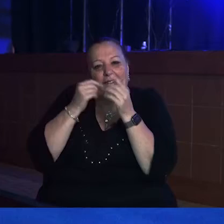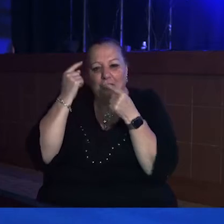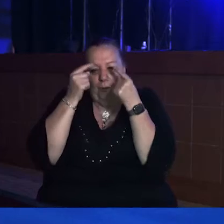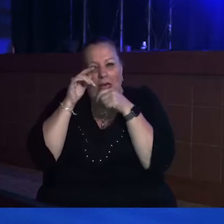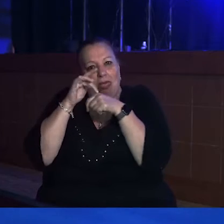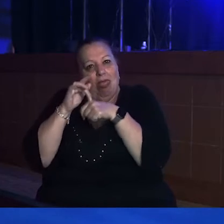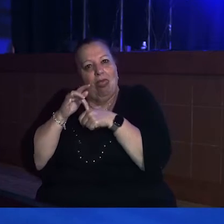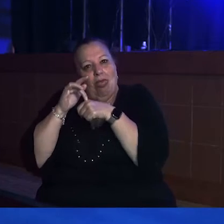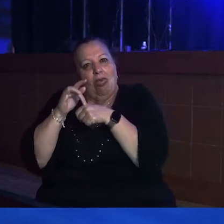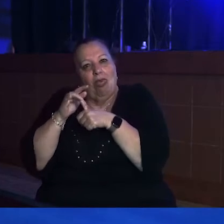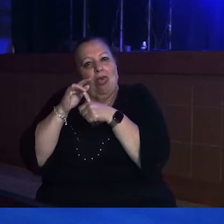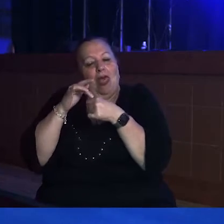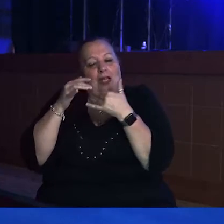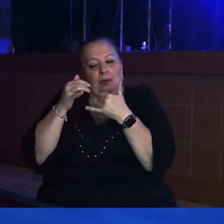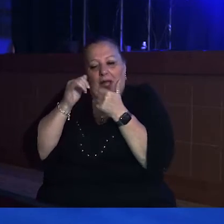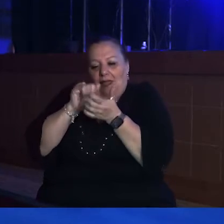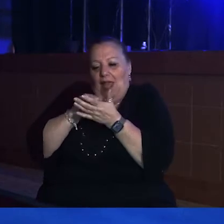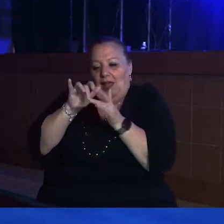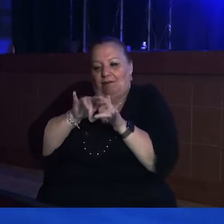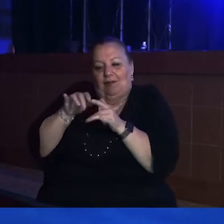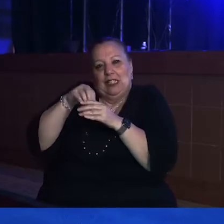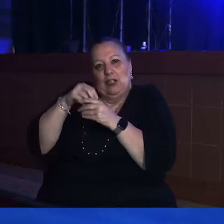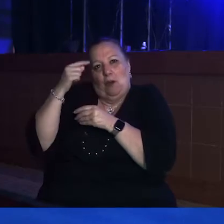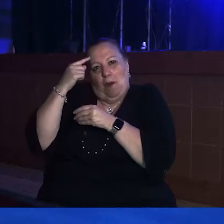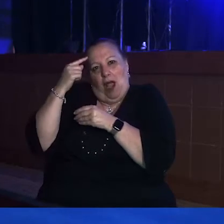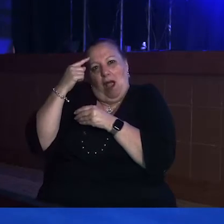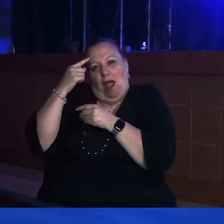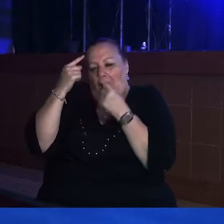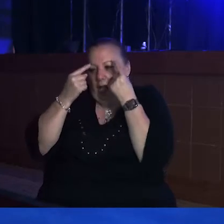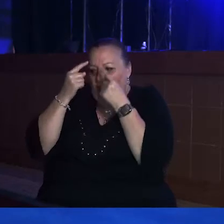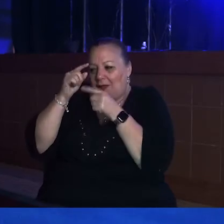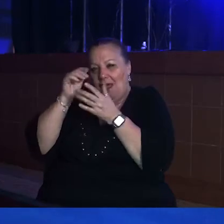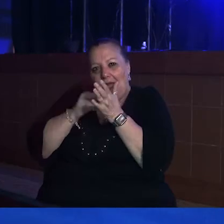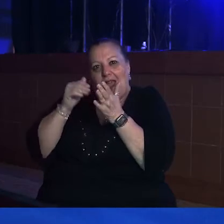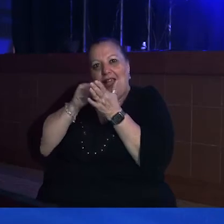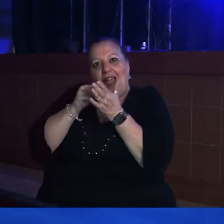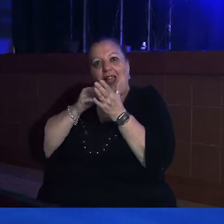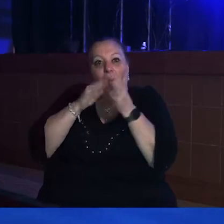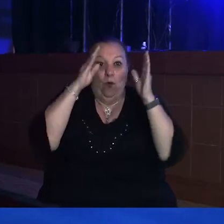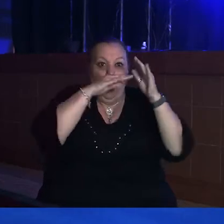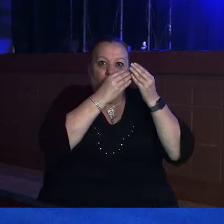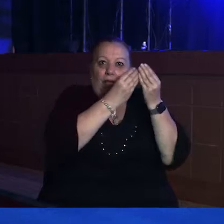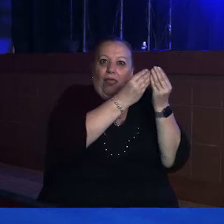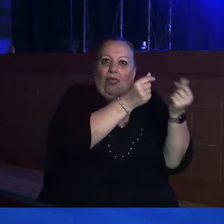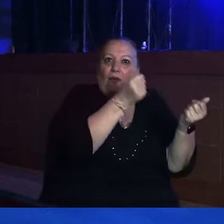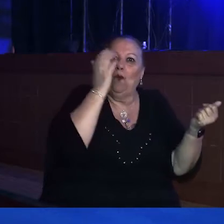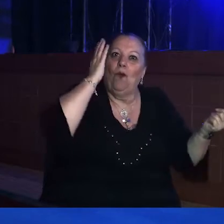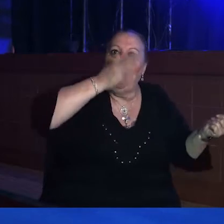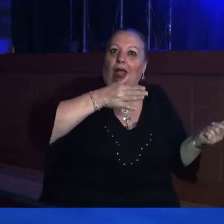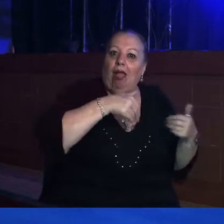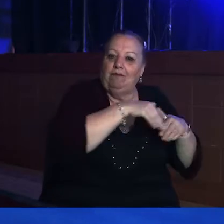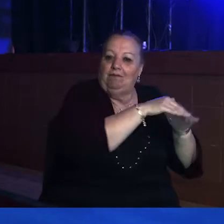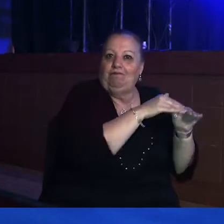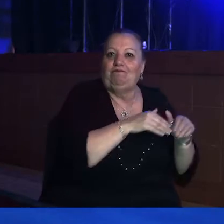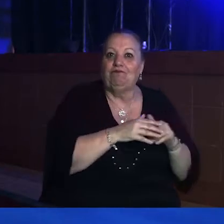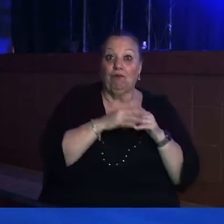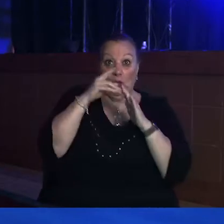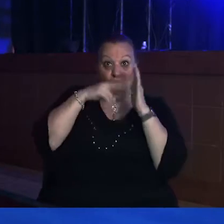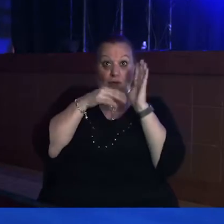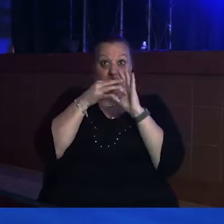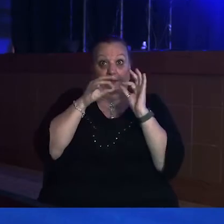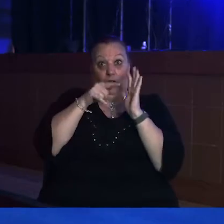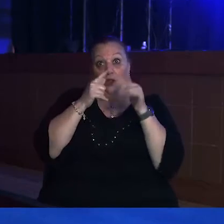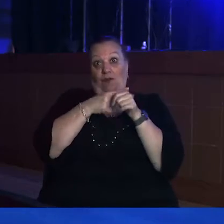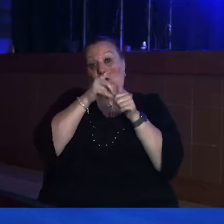you play that over and over in your mind, and it's going to chase the worry away. It is just going to do that. Or you read this verse, 1 Peter chapter 5, verse